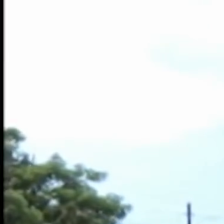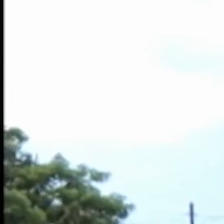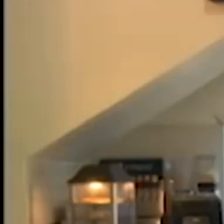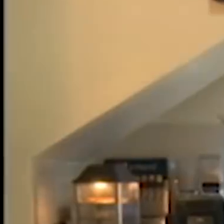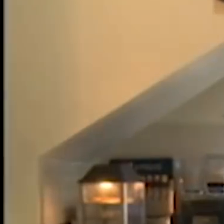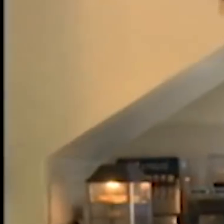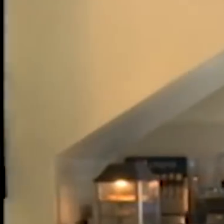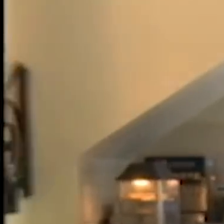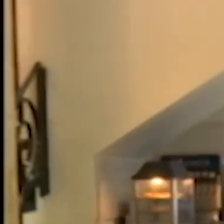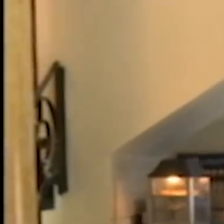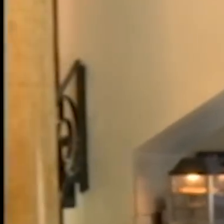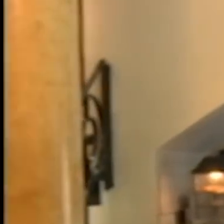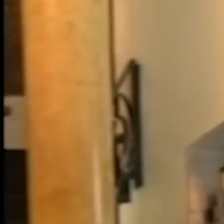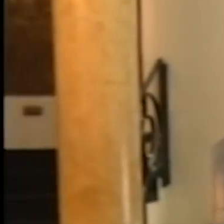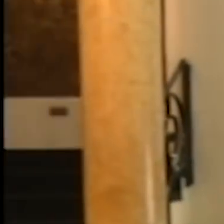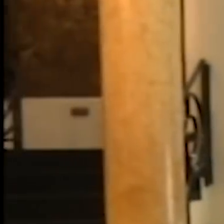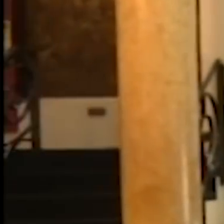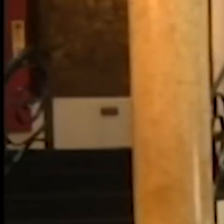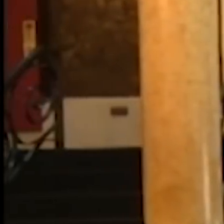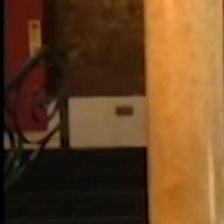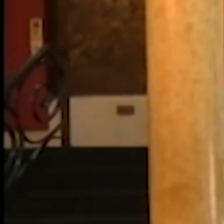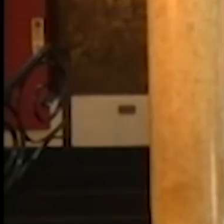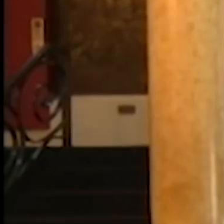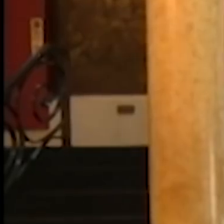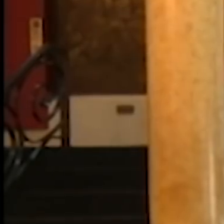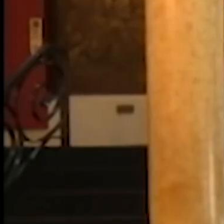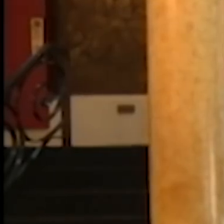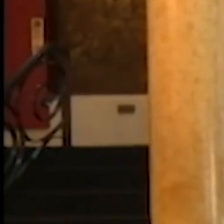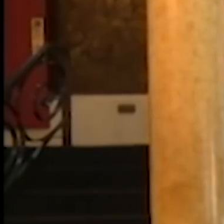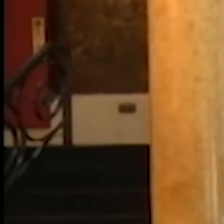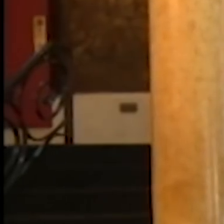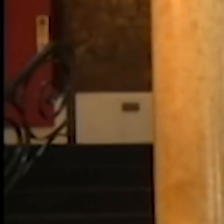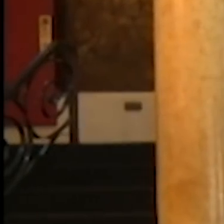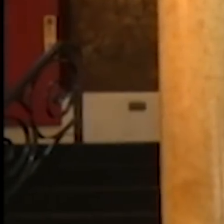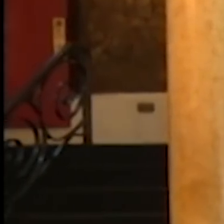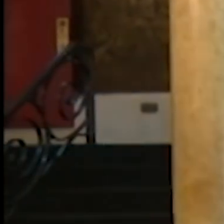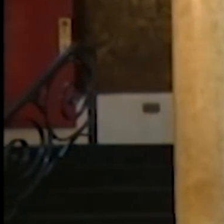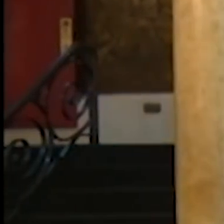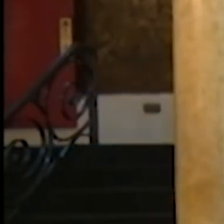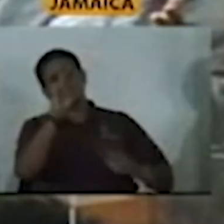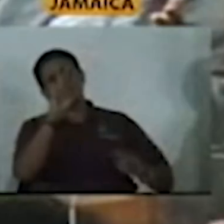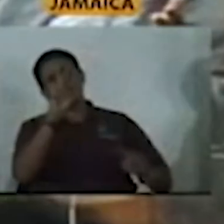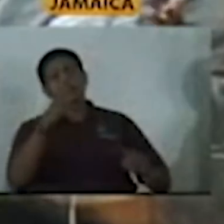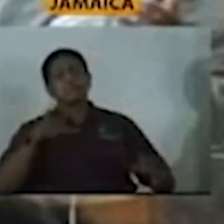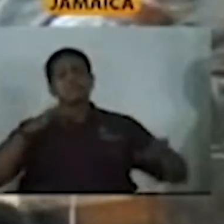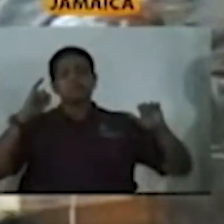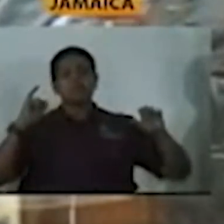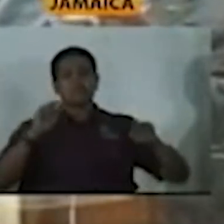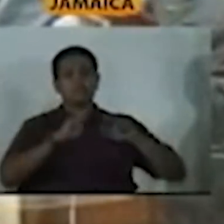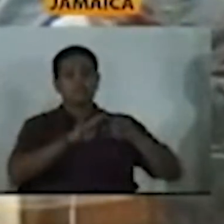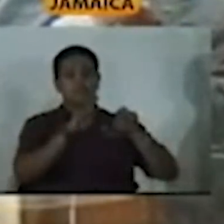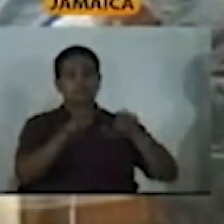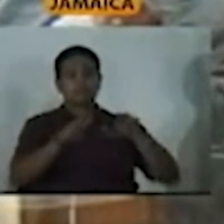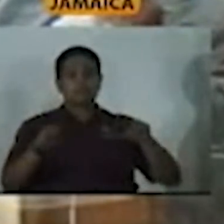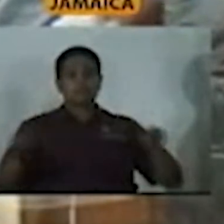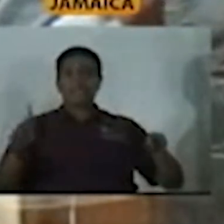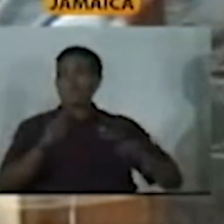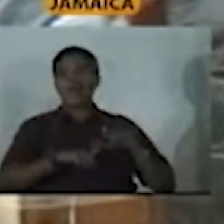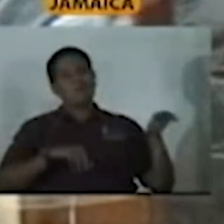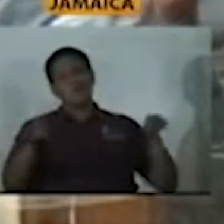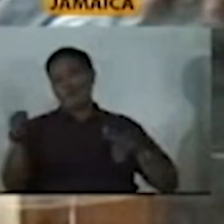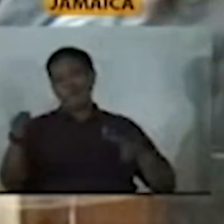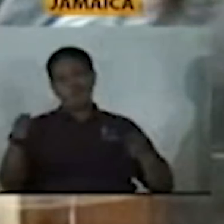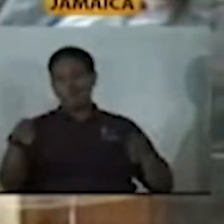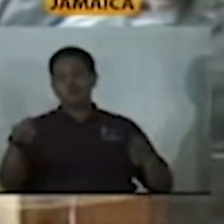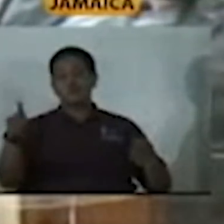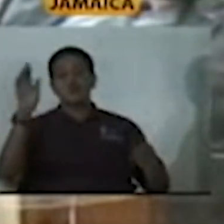will also be allowed to open. Theaters and cinemas usually have fixed seating capacity. So you would